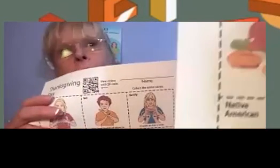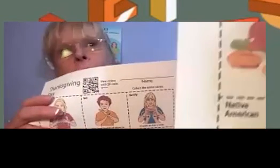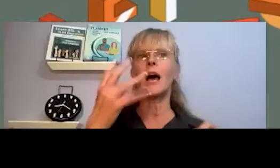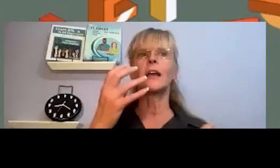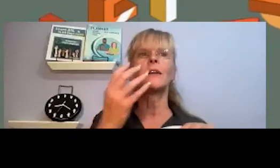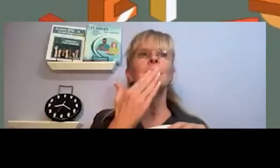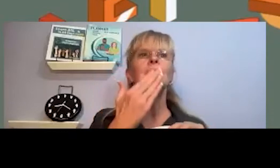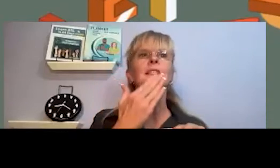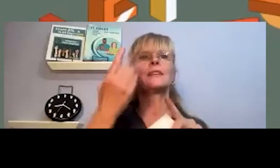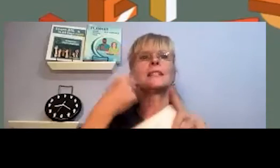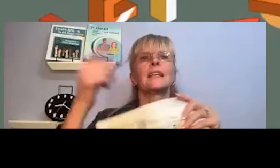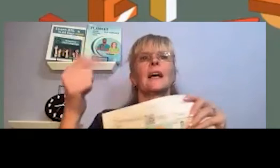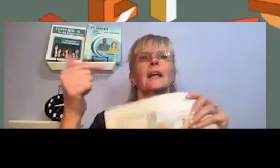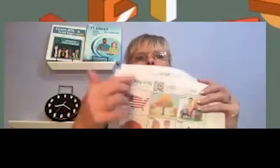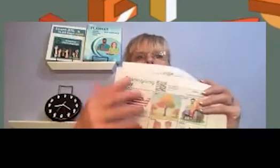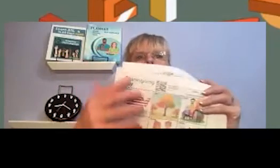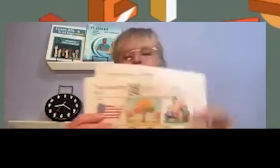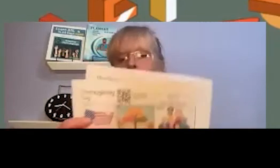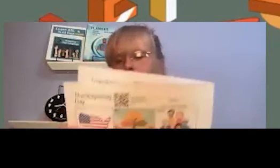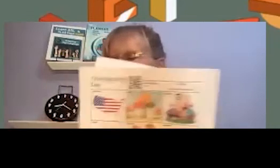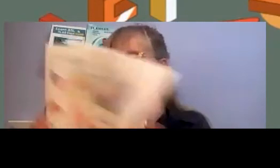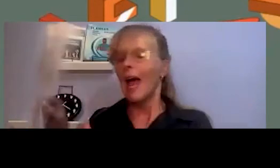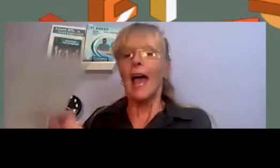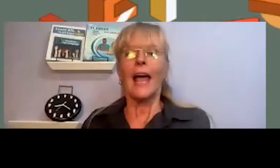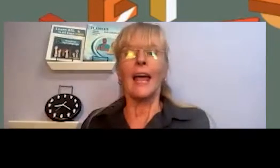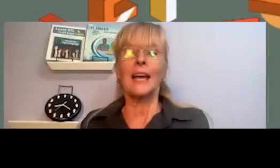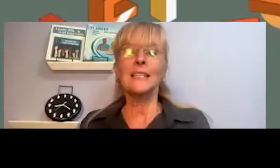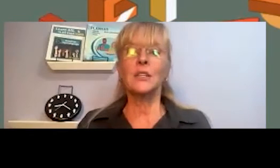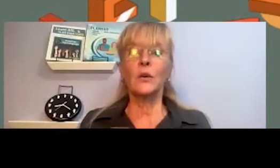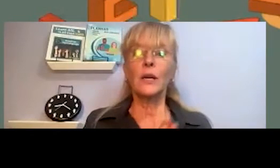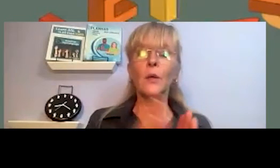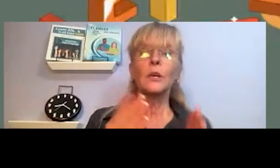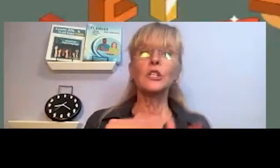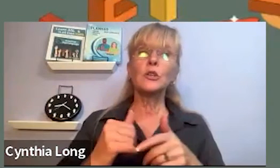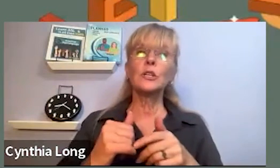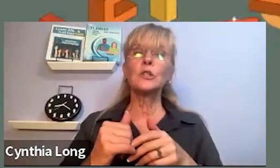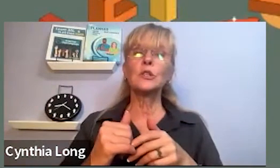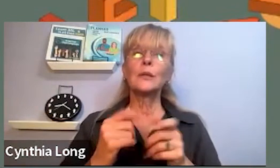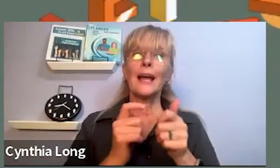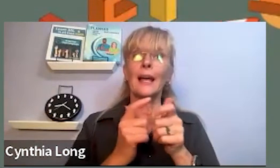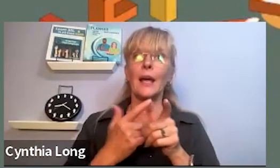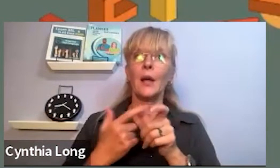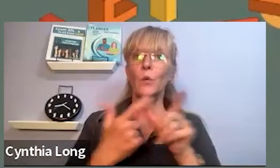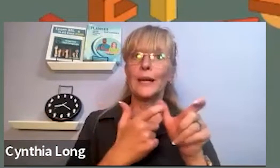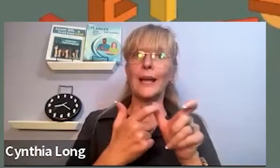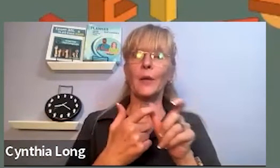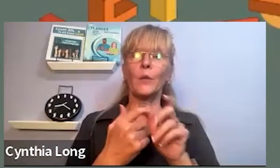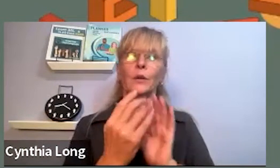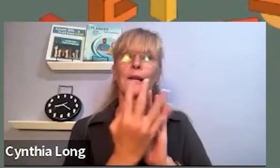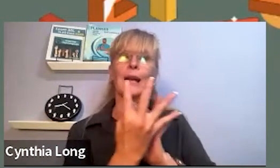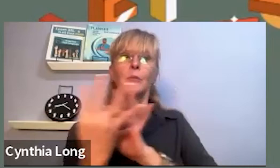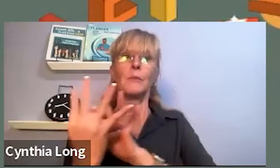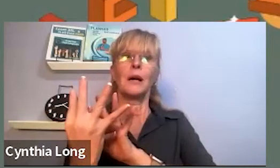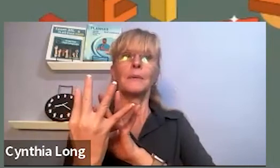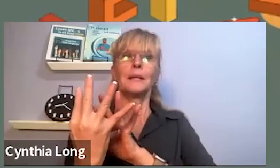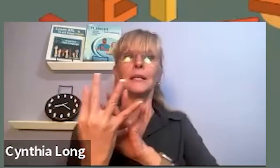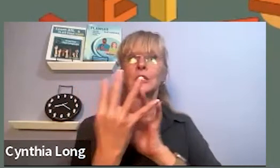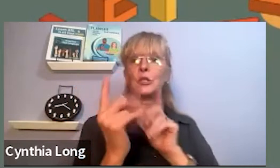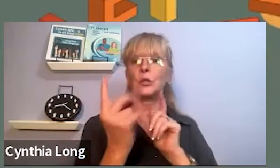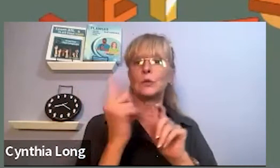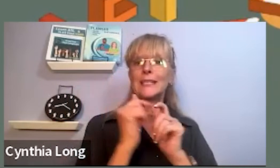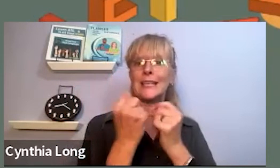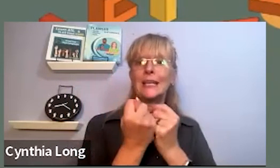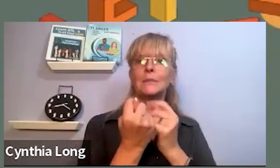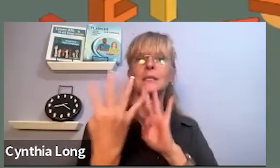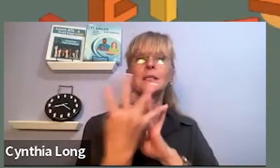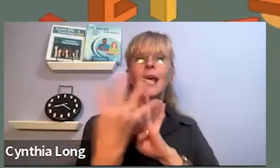screenshot of that one. You can go see a lot of Thanksgiving signs here, okay? And so another one is you can do like a relay where you